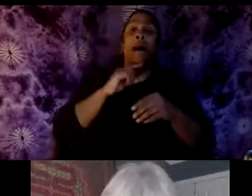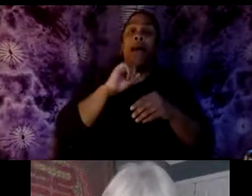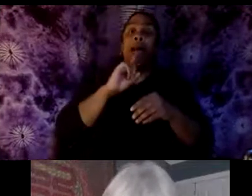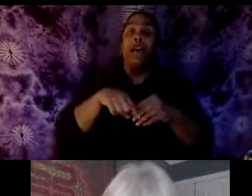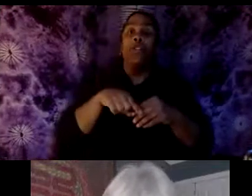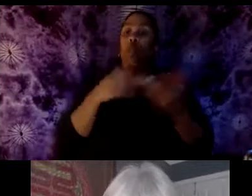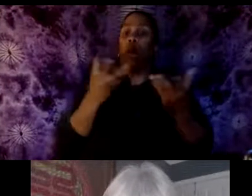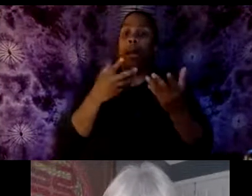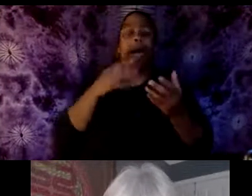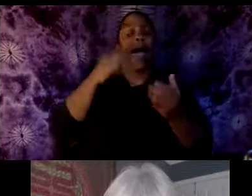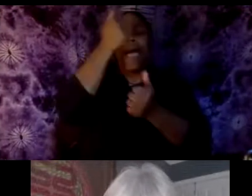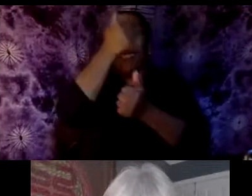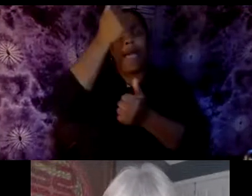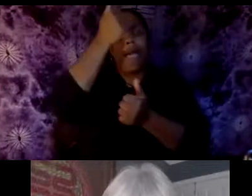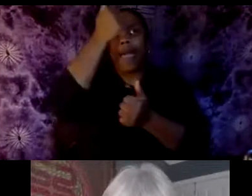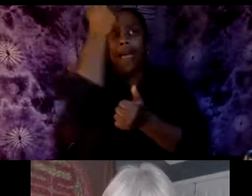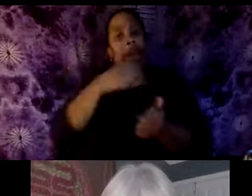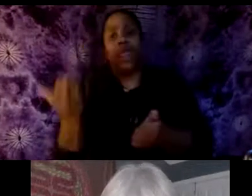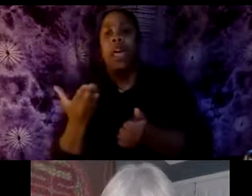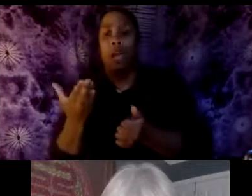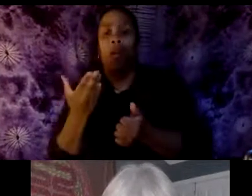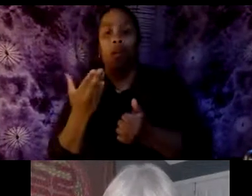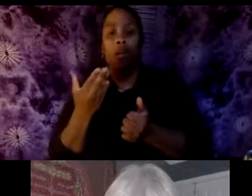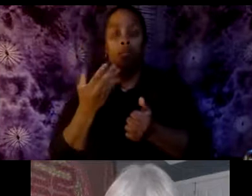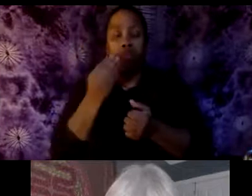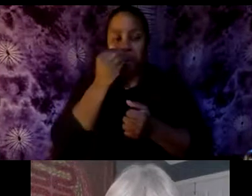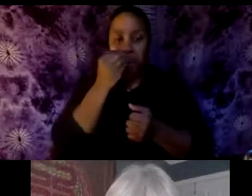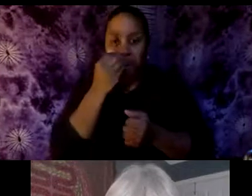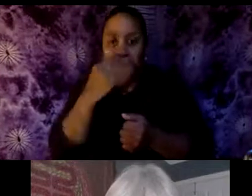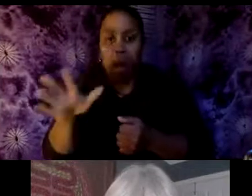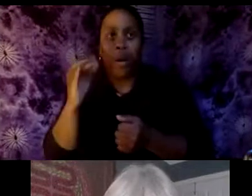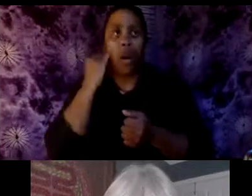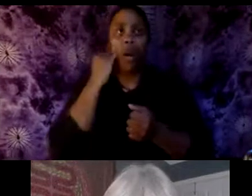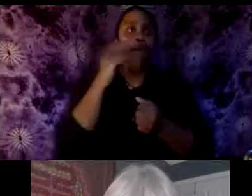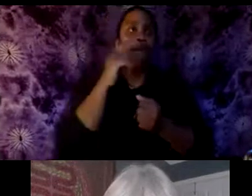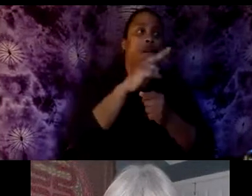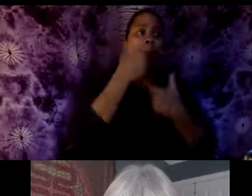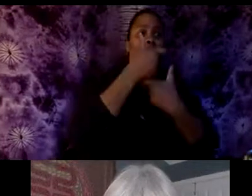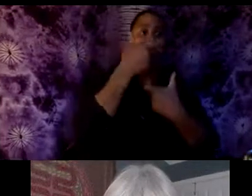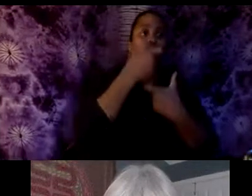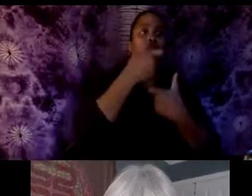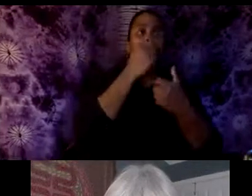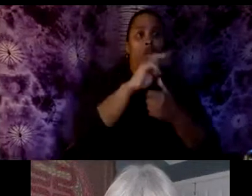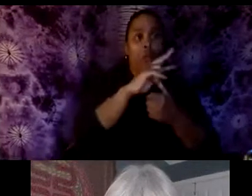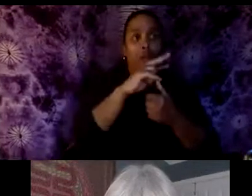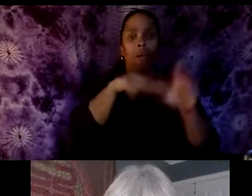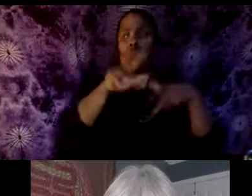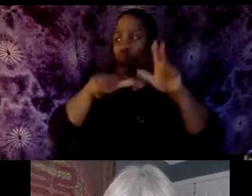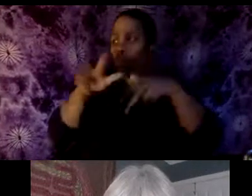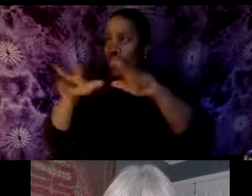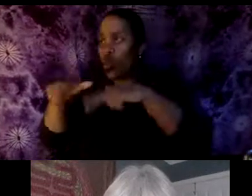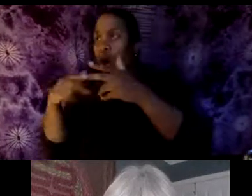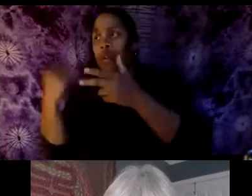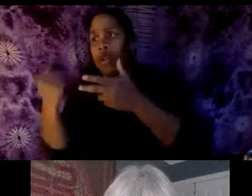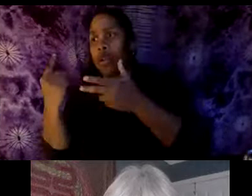but him. You know what I mean? I don't care if it's the TV, watch a show, walk. It's kind of like when you're trying to